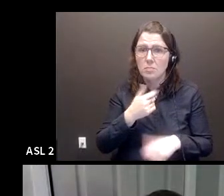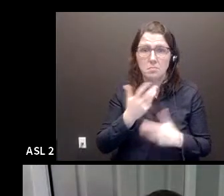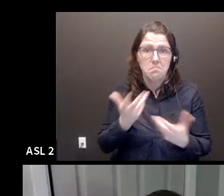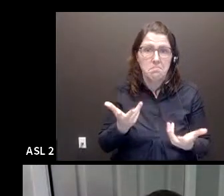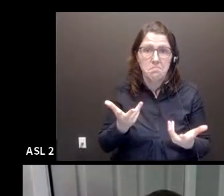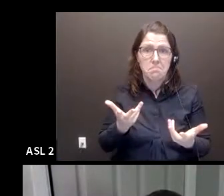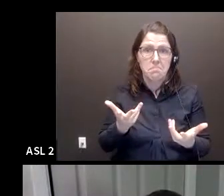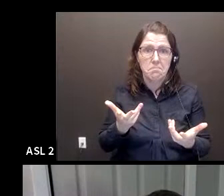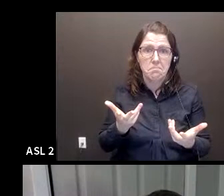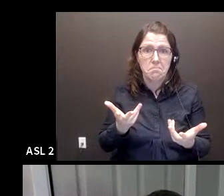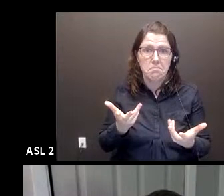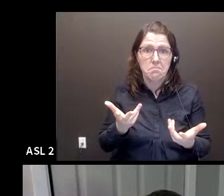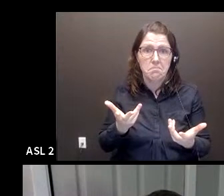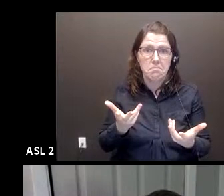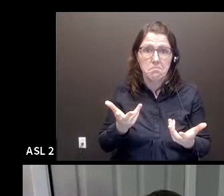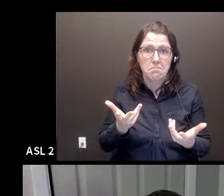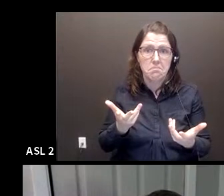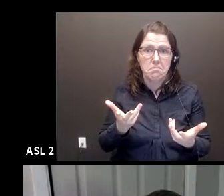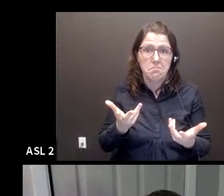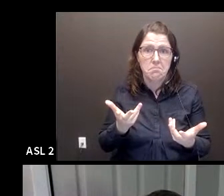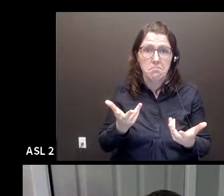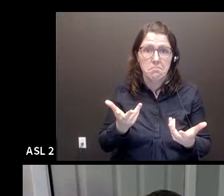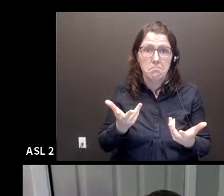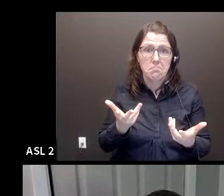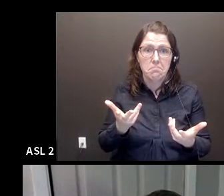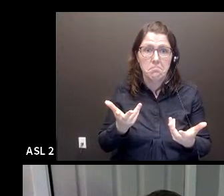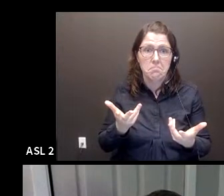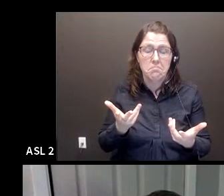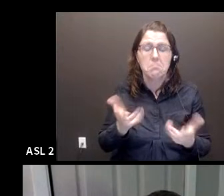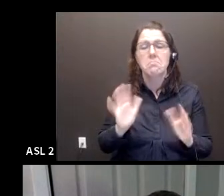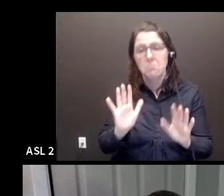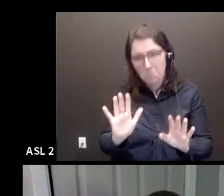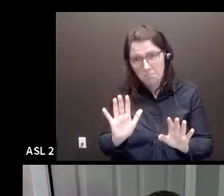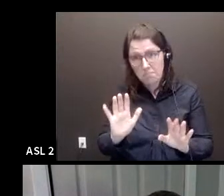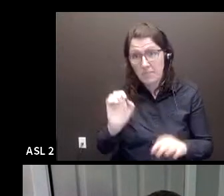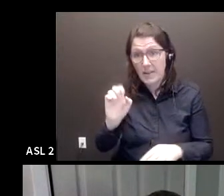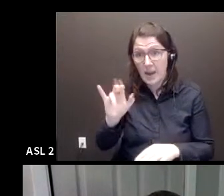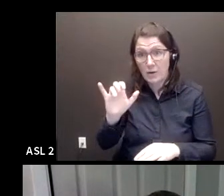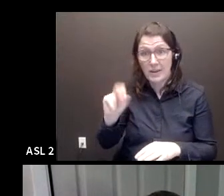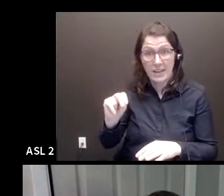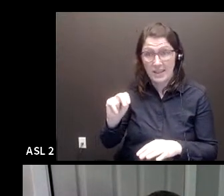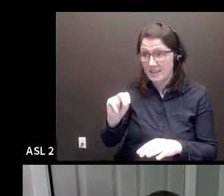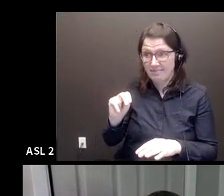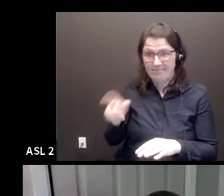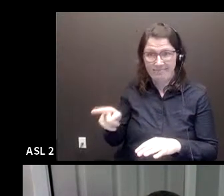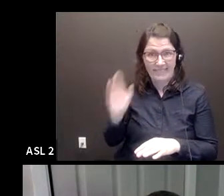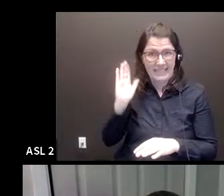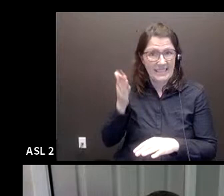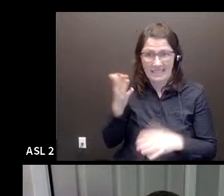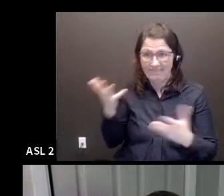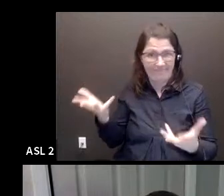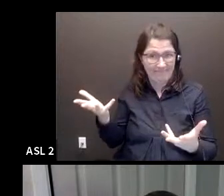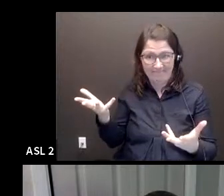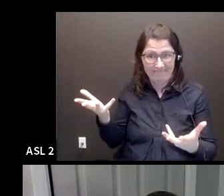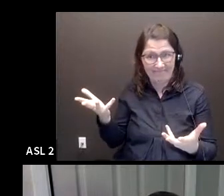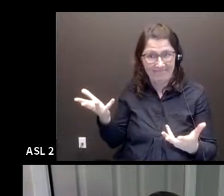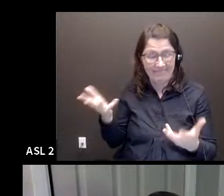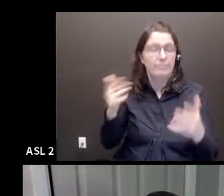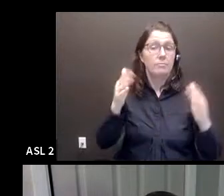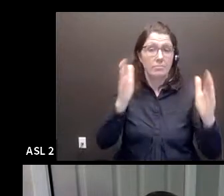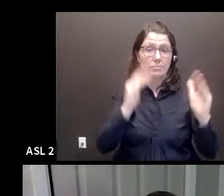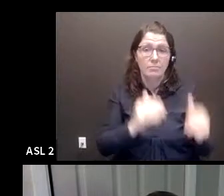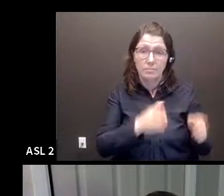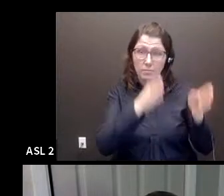uh if you'd like to try to reconnect again what we could do is uh is try to go with the next delegate and uh and